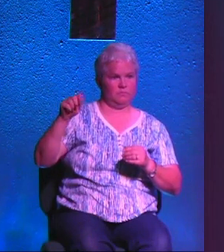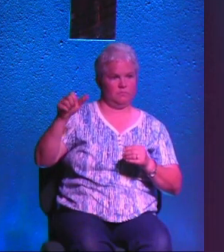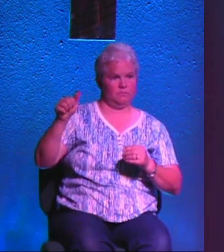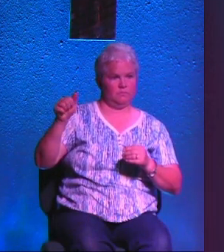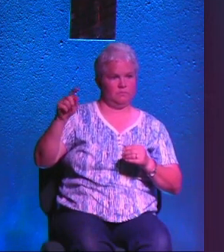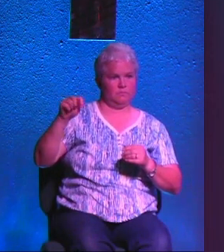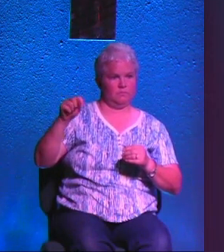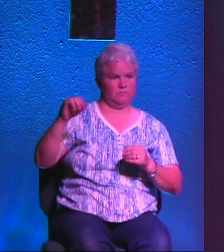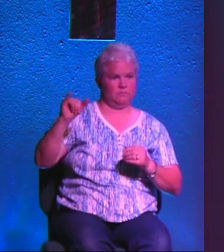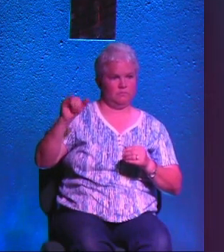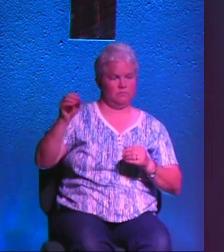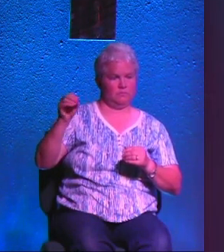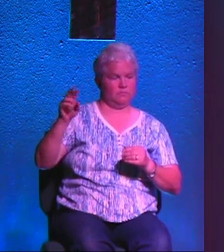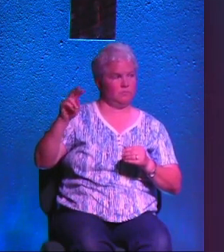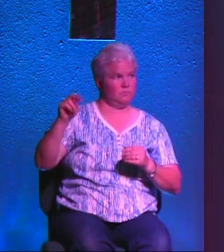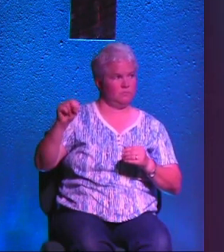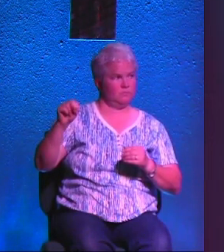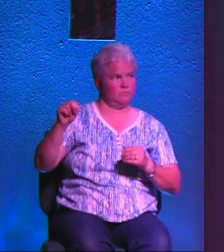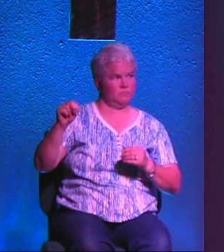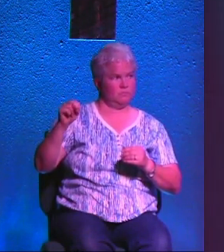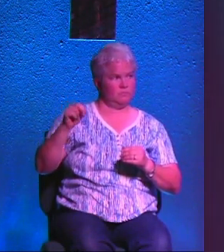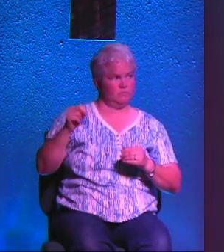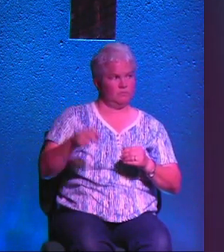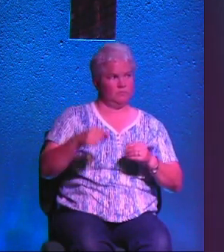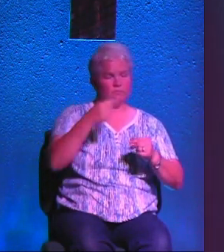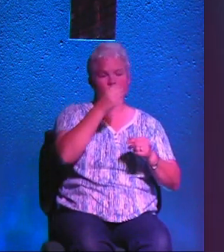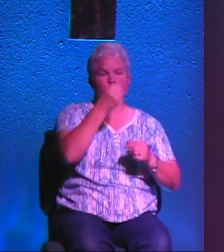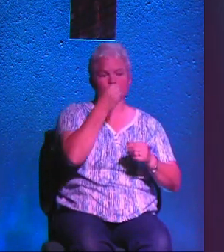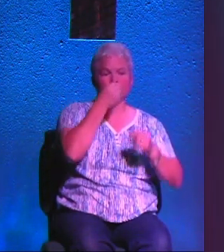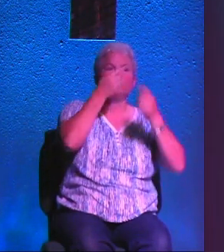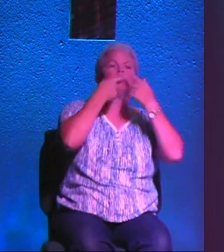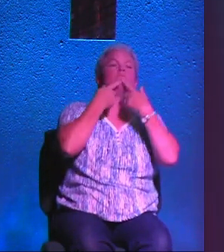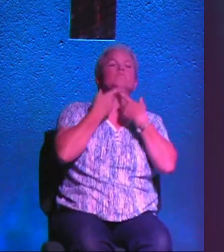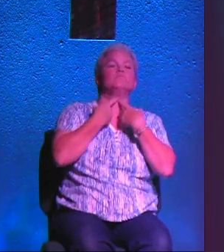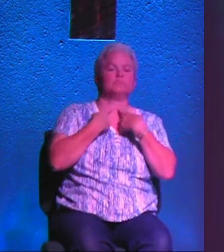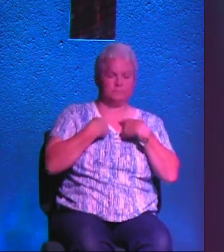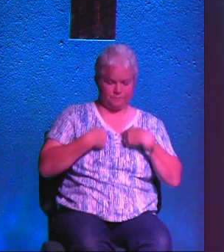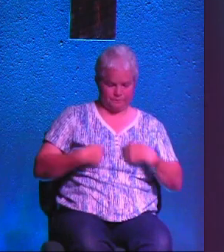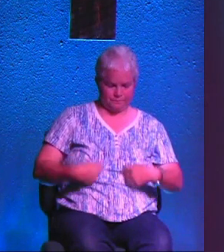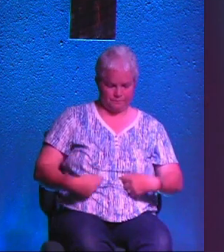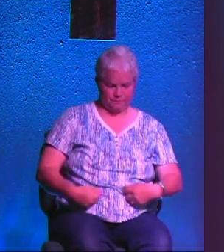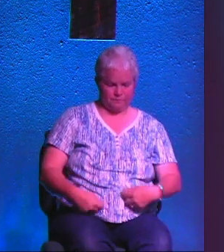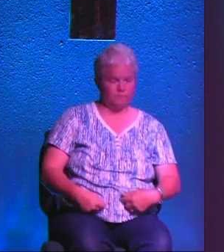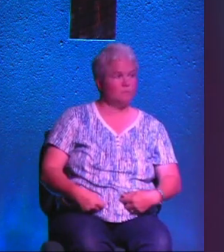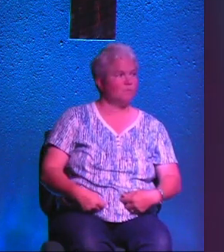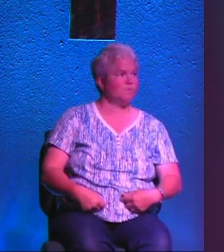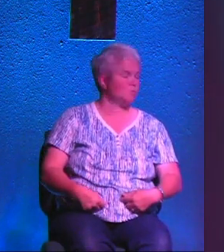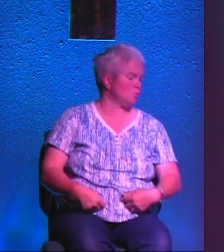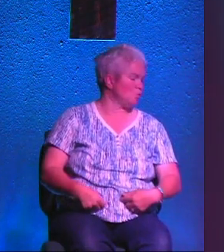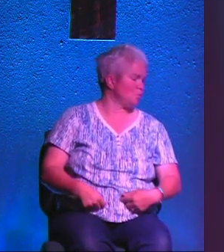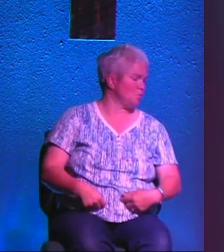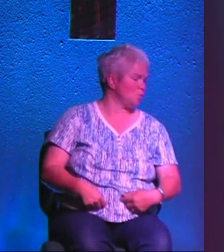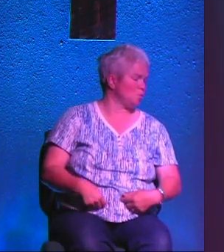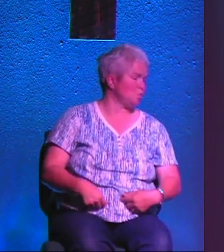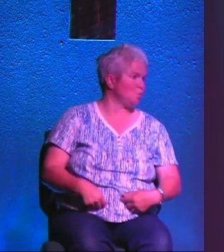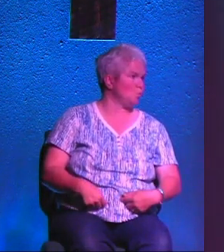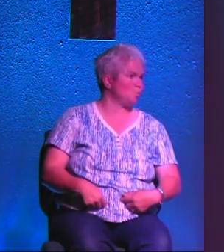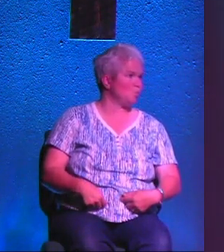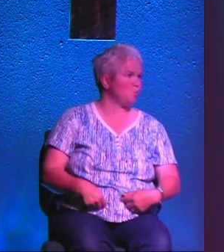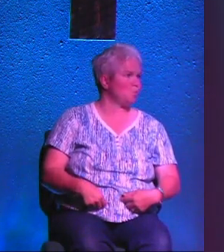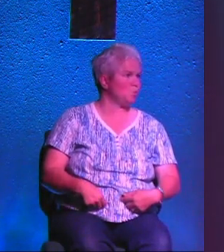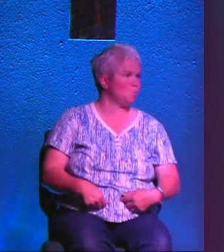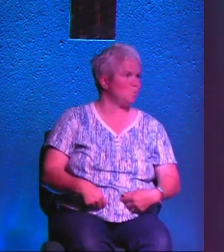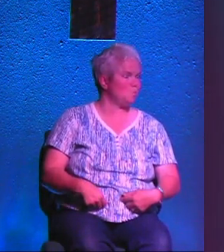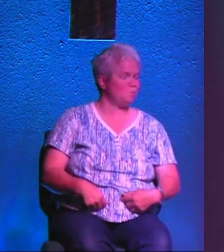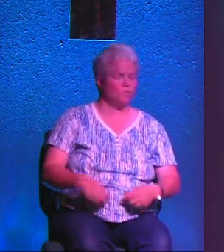today. But again, that's in your mouth through your stomach. Your stomach doesn't like that stuff. So it's, yeah, out the other end. But we